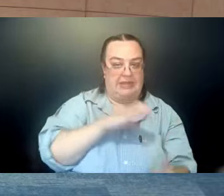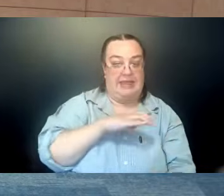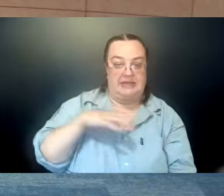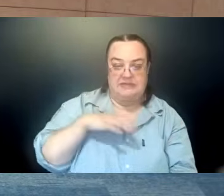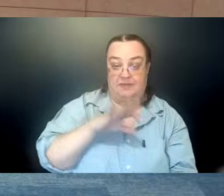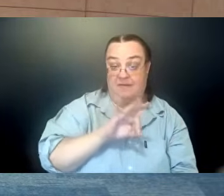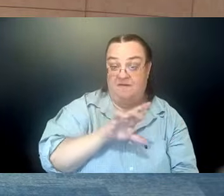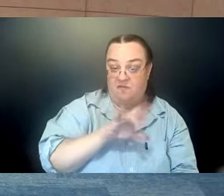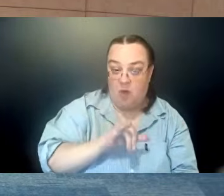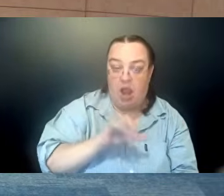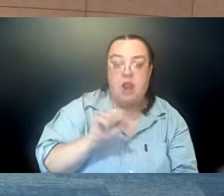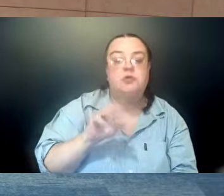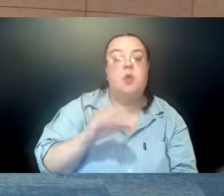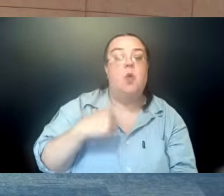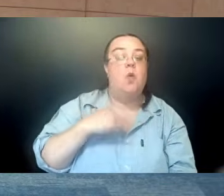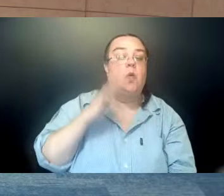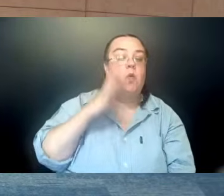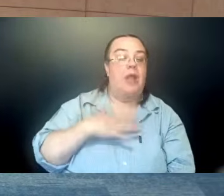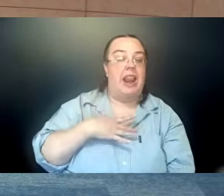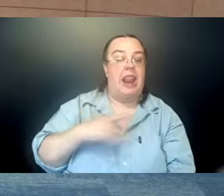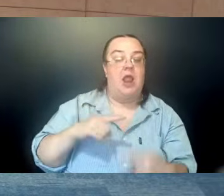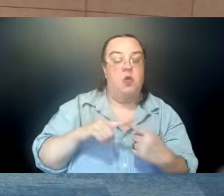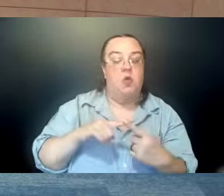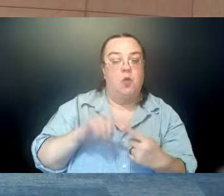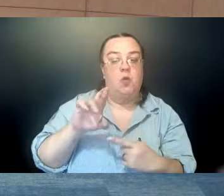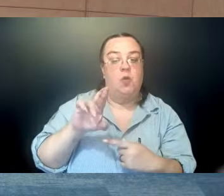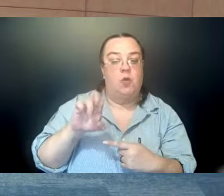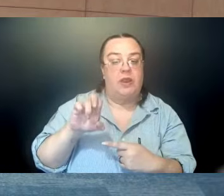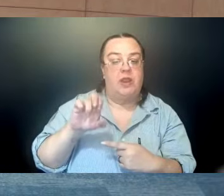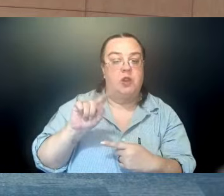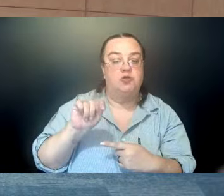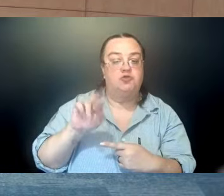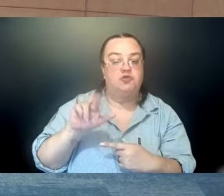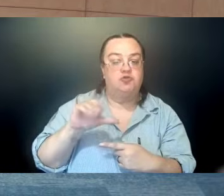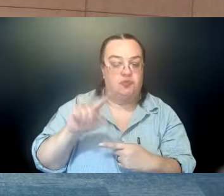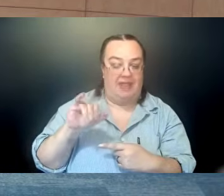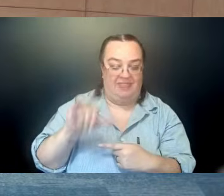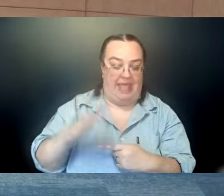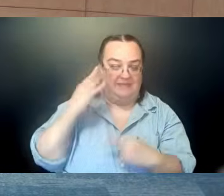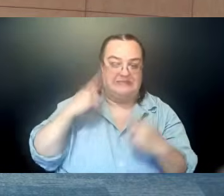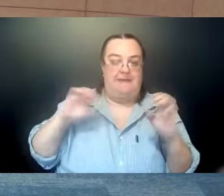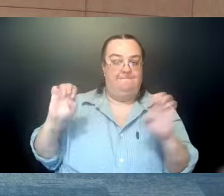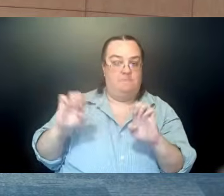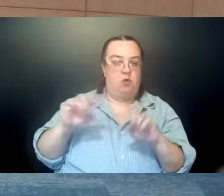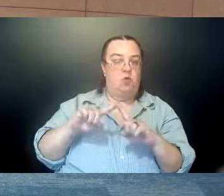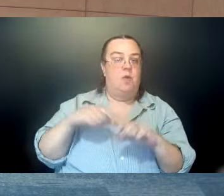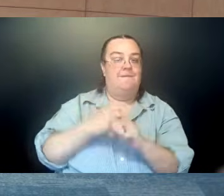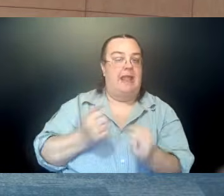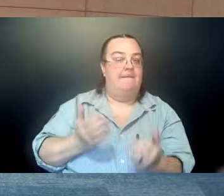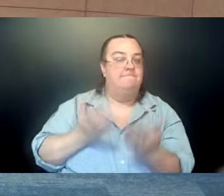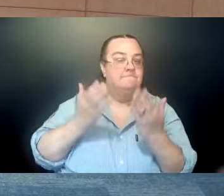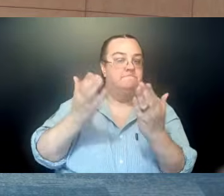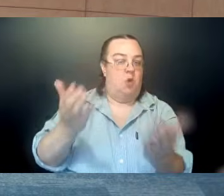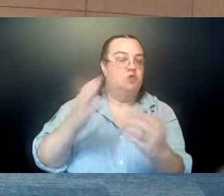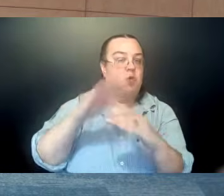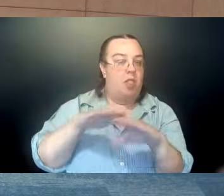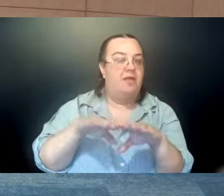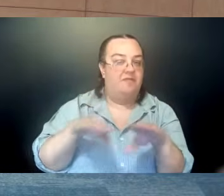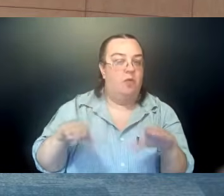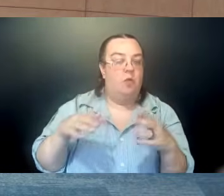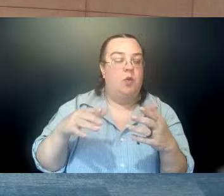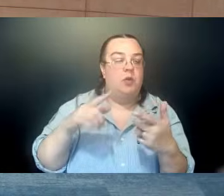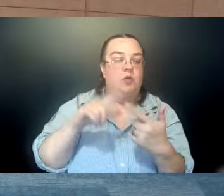Councilmember Fry. So I would like to retract that since it was emergency to put a motion on the floor